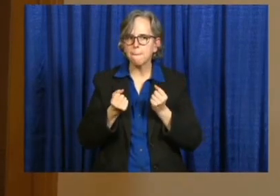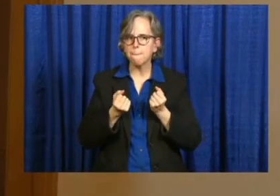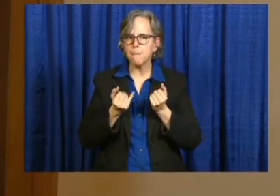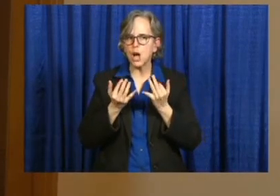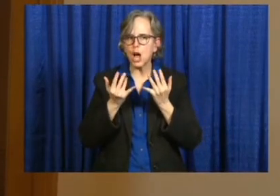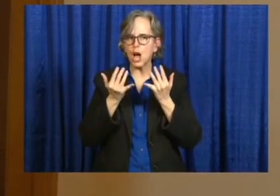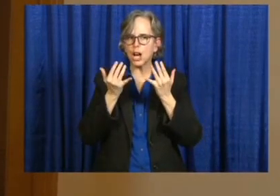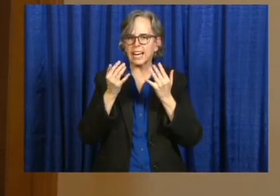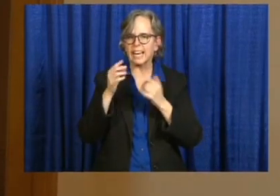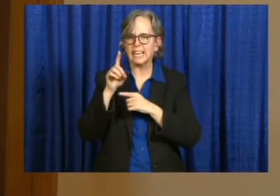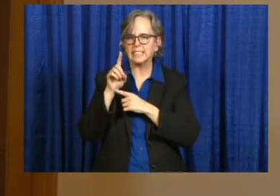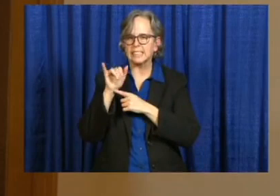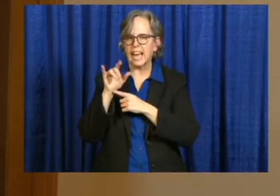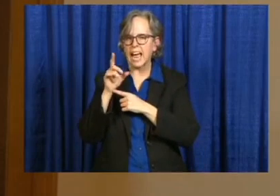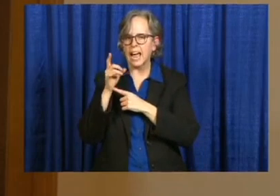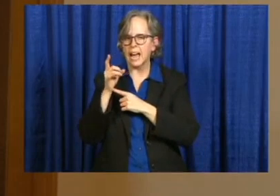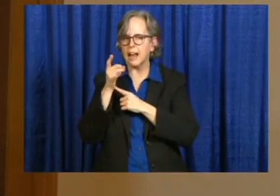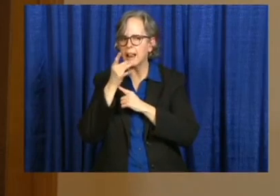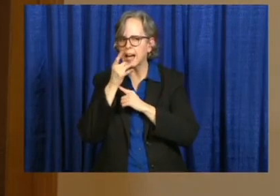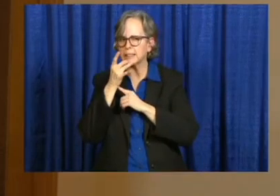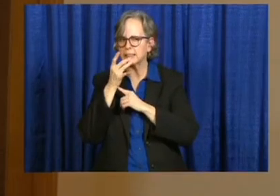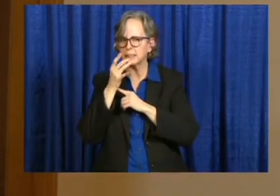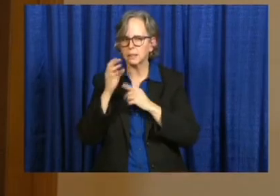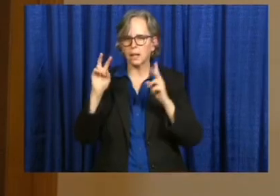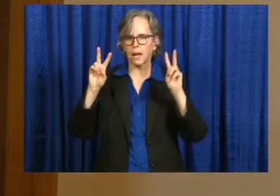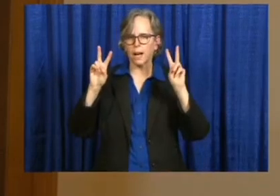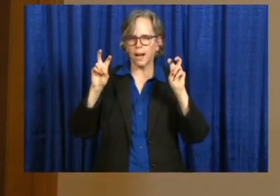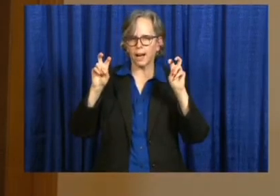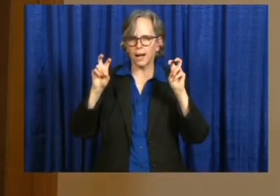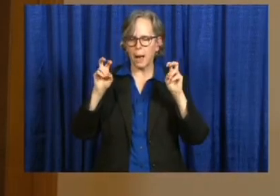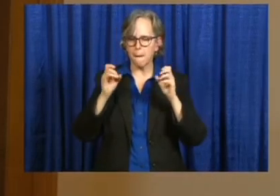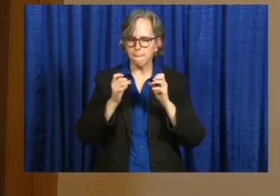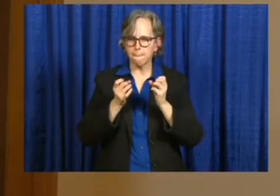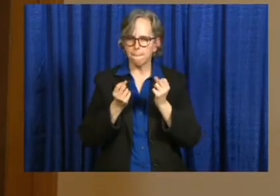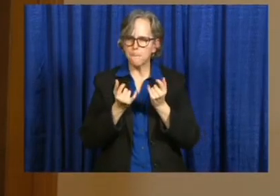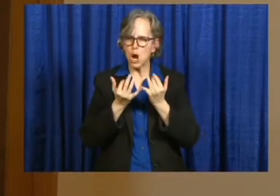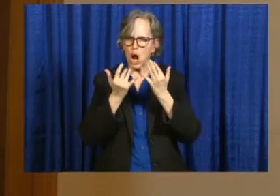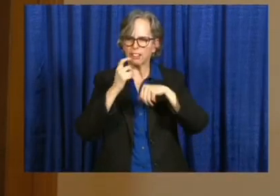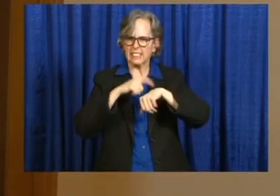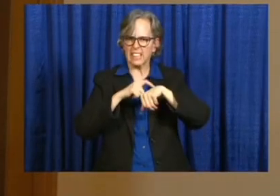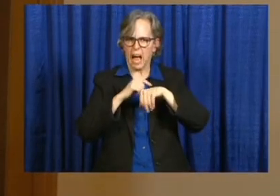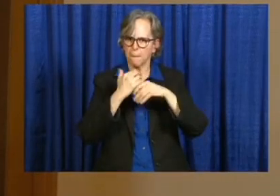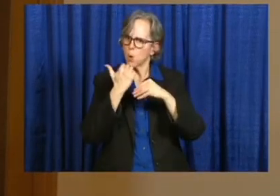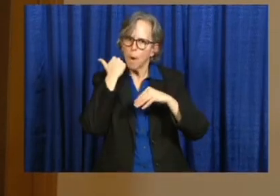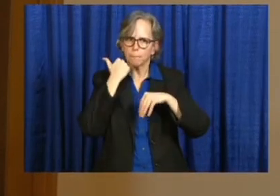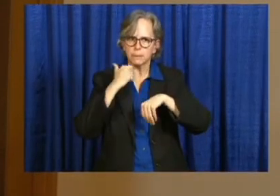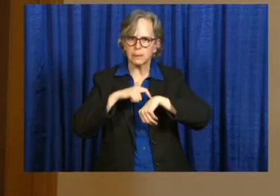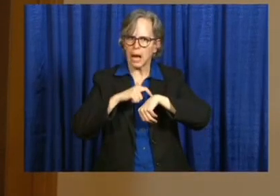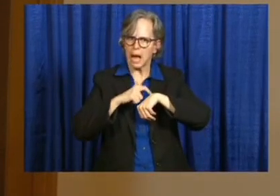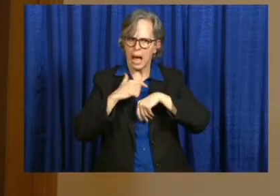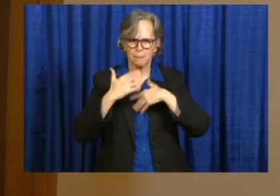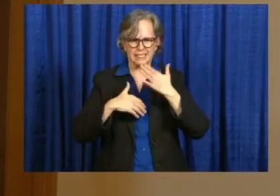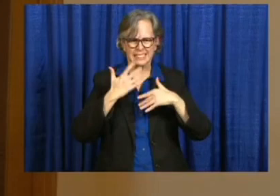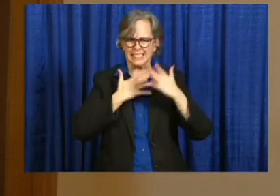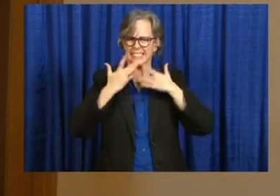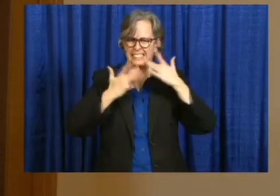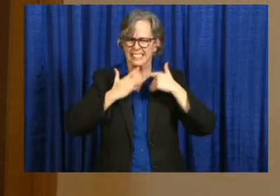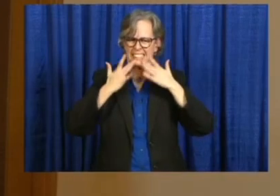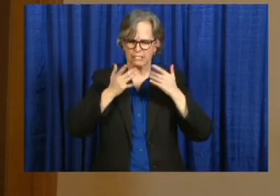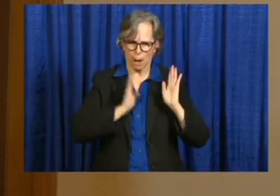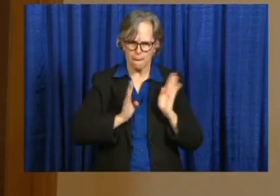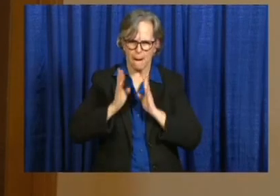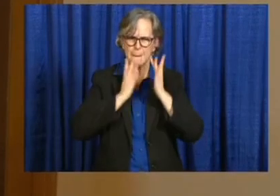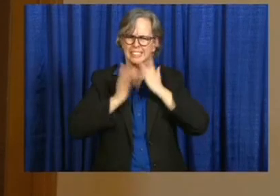now. We are working full court press on trying to get ready for this storm. And some people